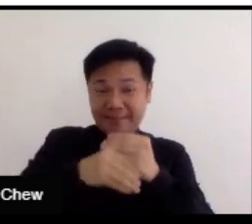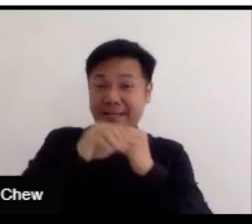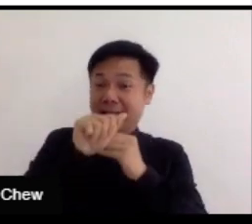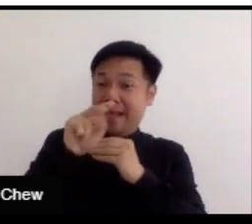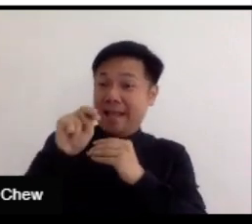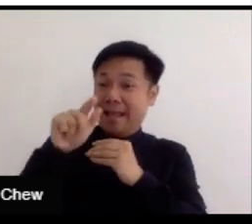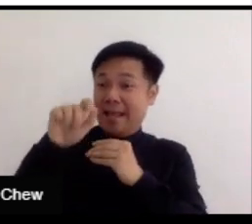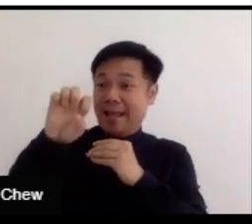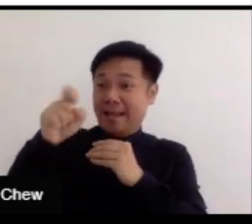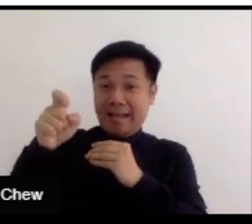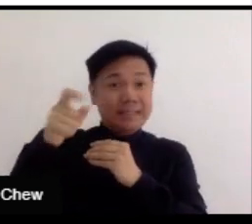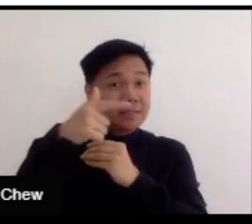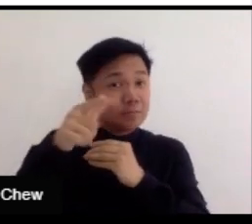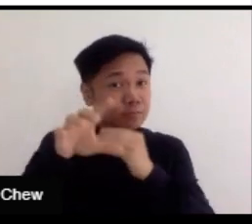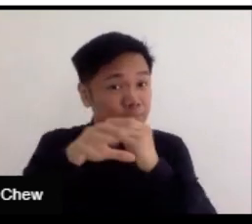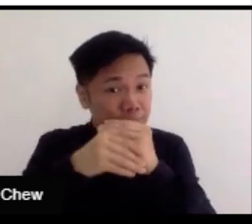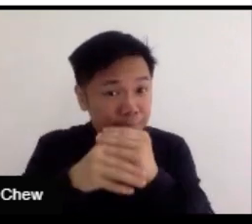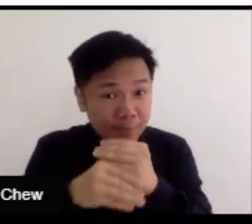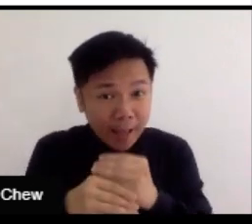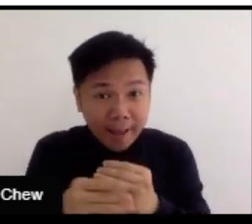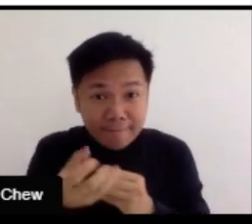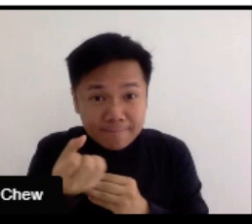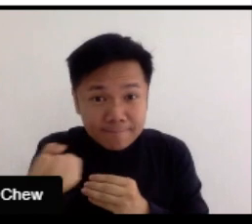any comments, suggestions?